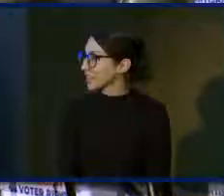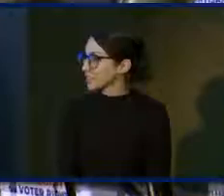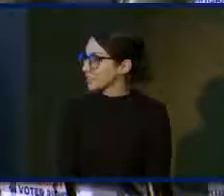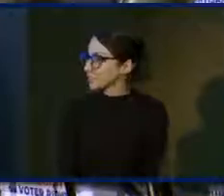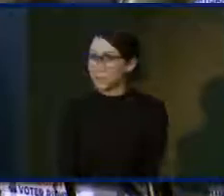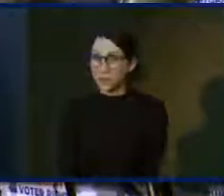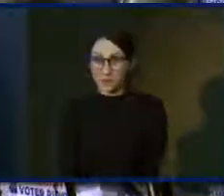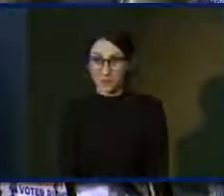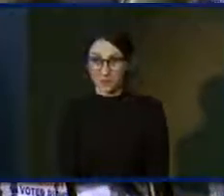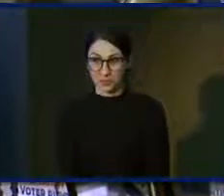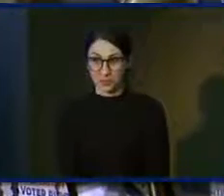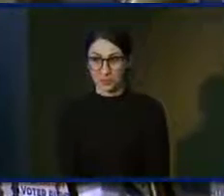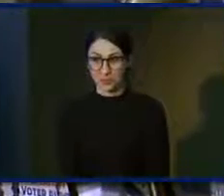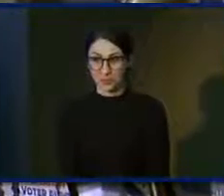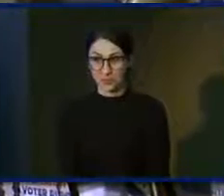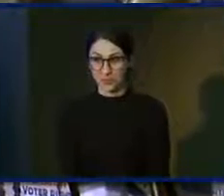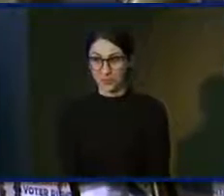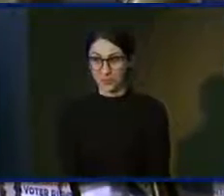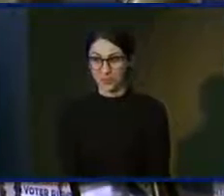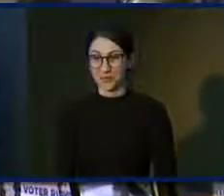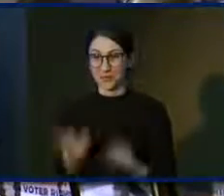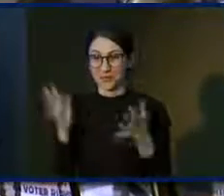Hello, thank you.